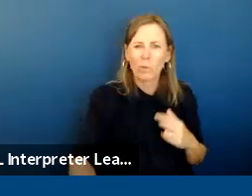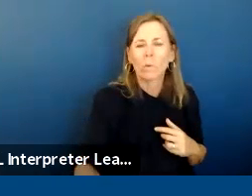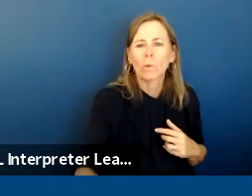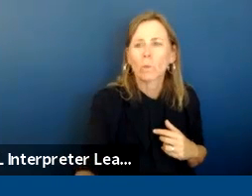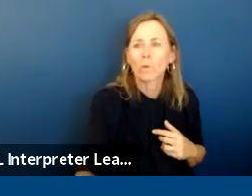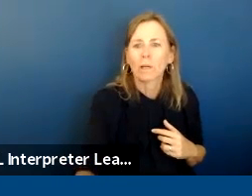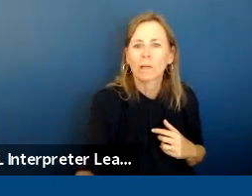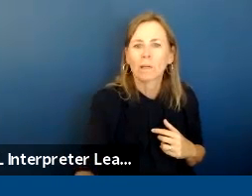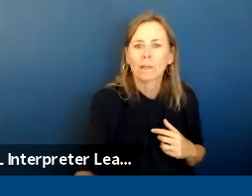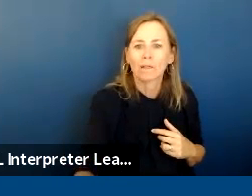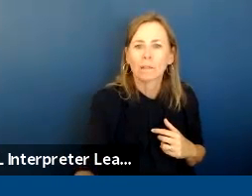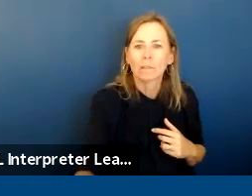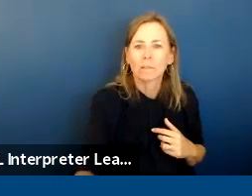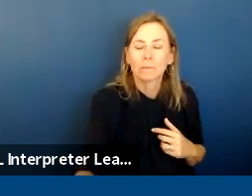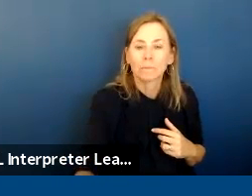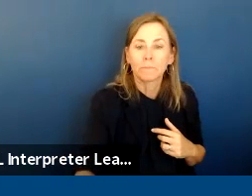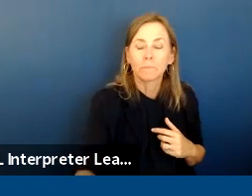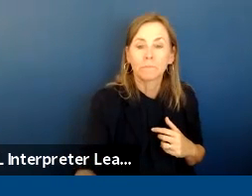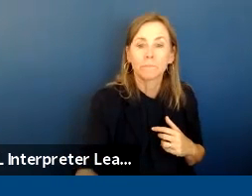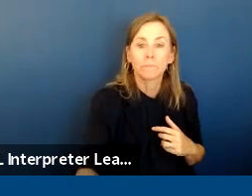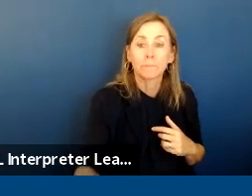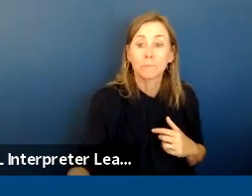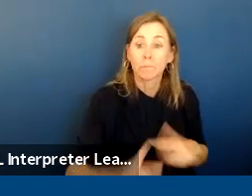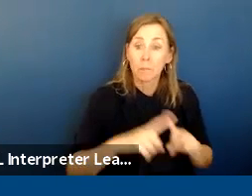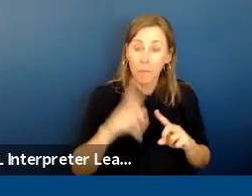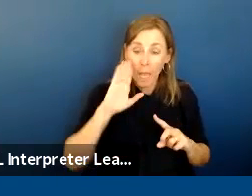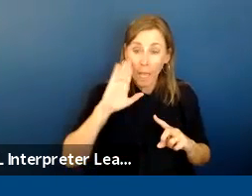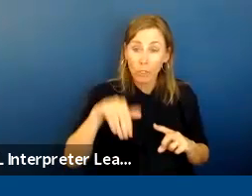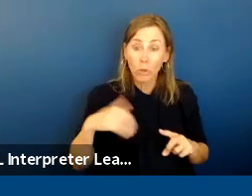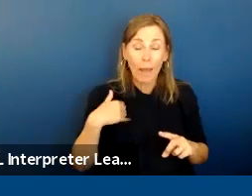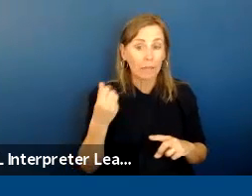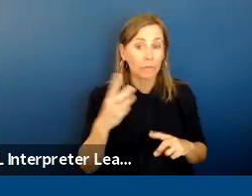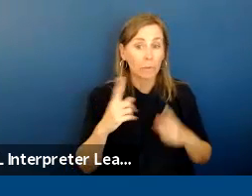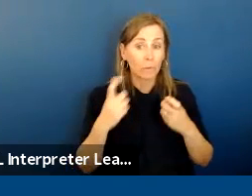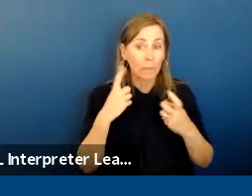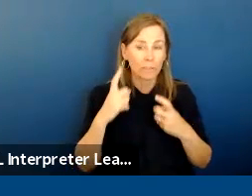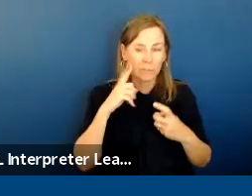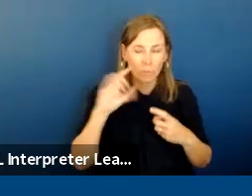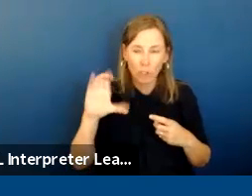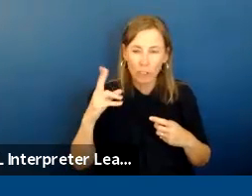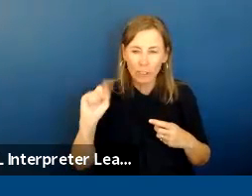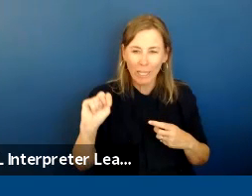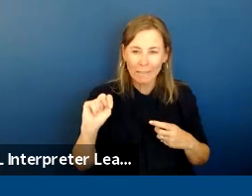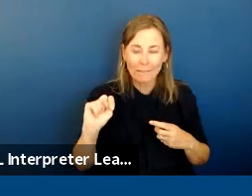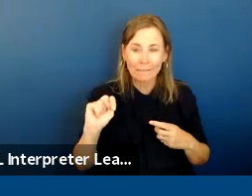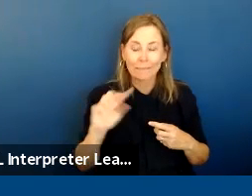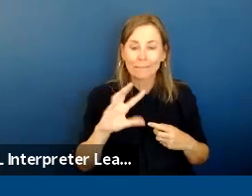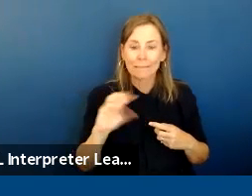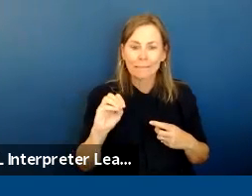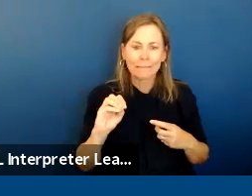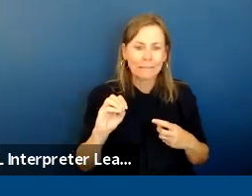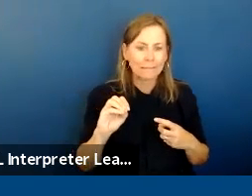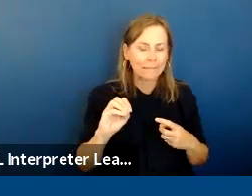couple coming through the question and answer session, but I know we had a couple of questions come through in the chat and want to